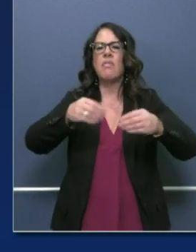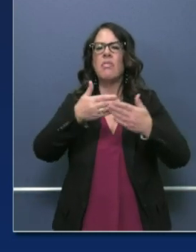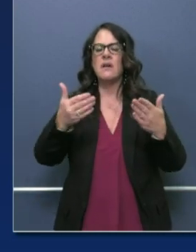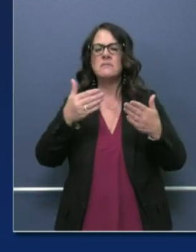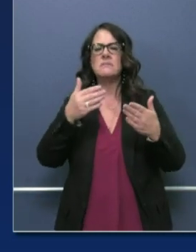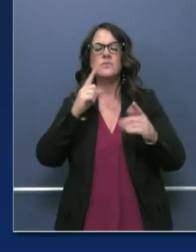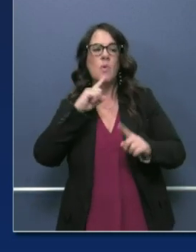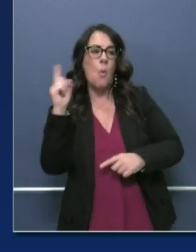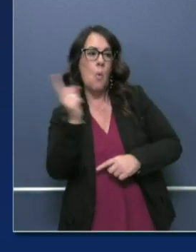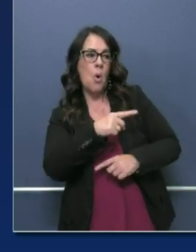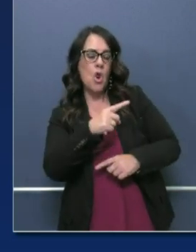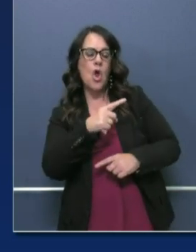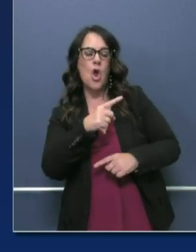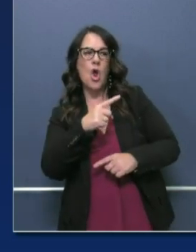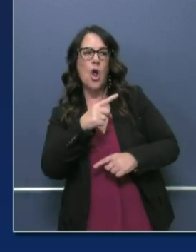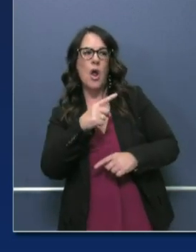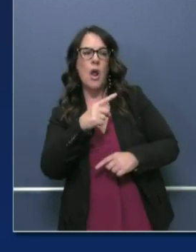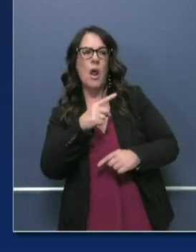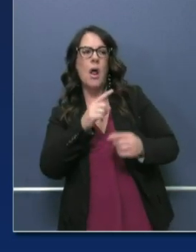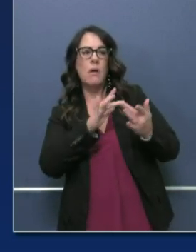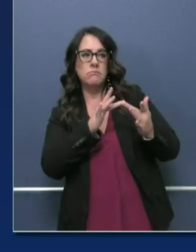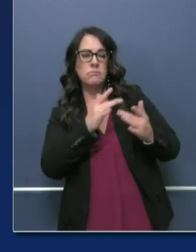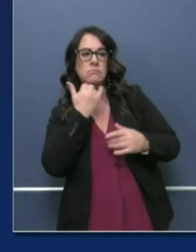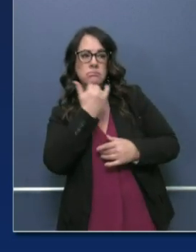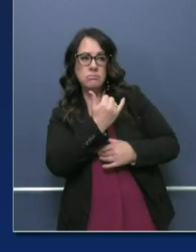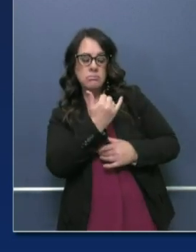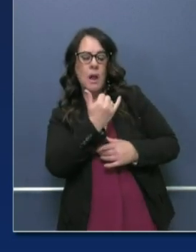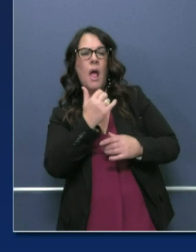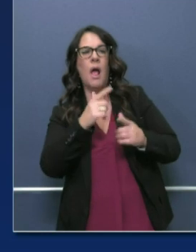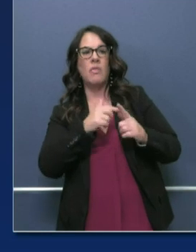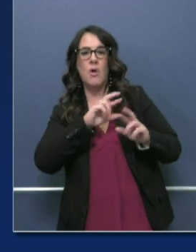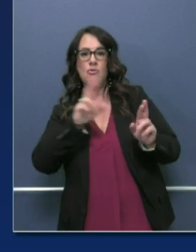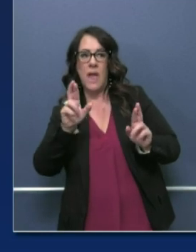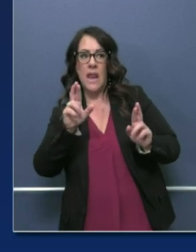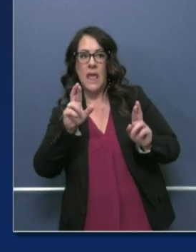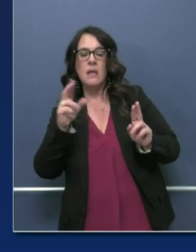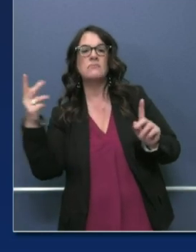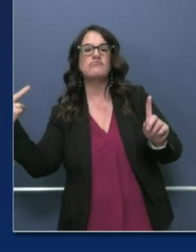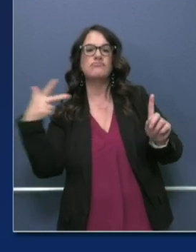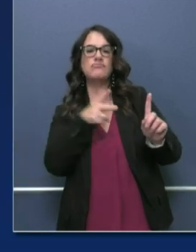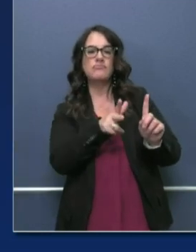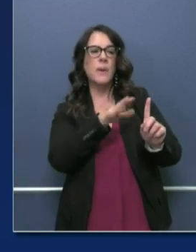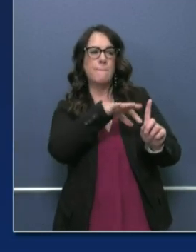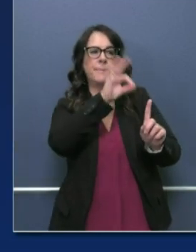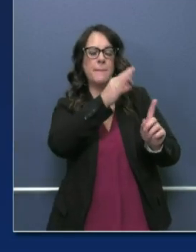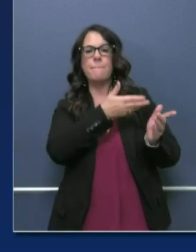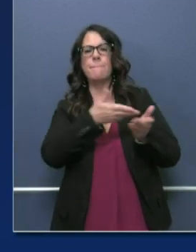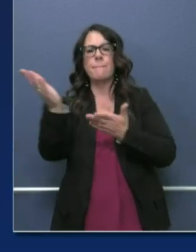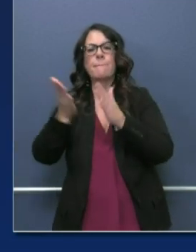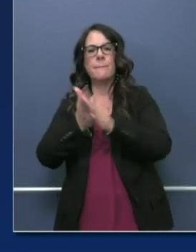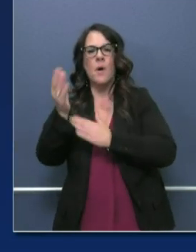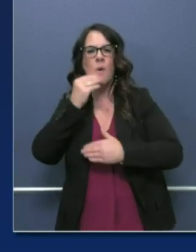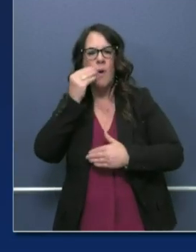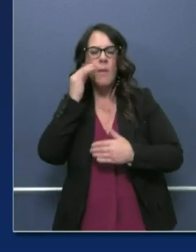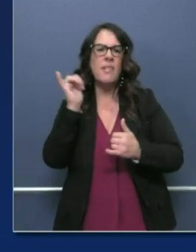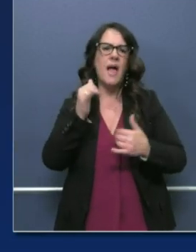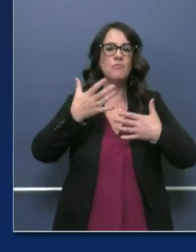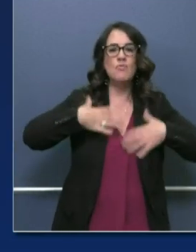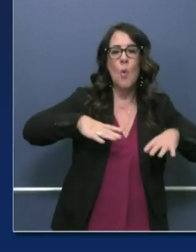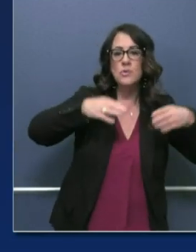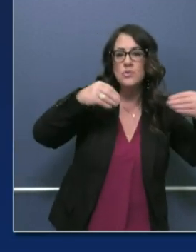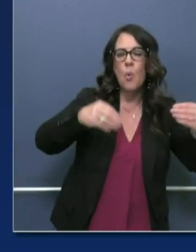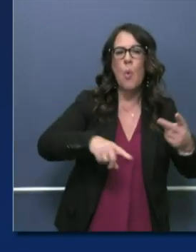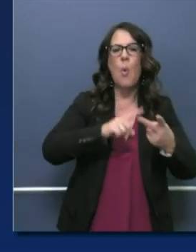associated manufacturing and supply chains for that retail. What does that mean? Well, it means other retail places like bookstores, clothing